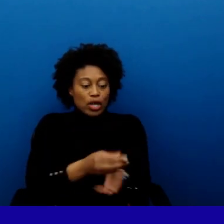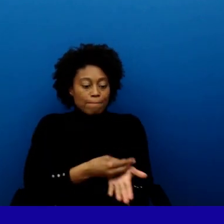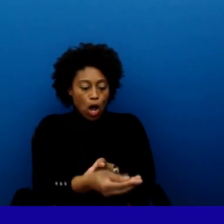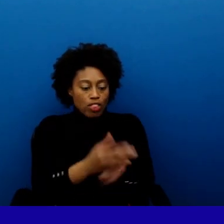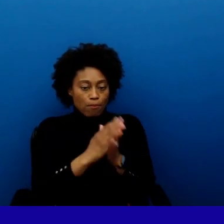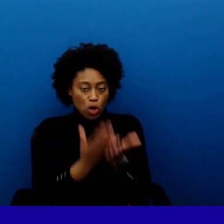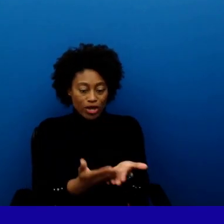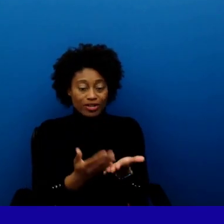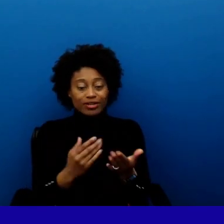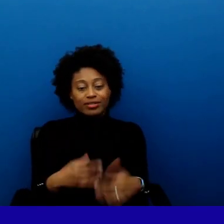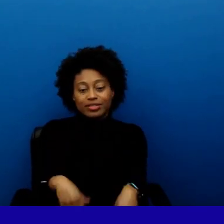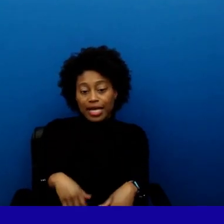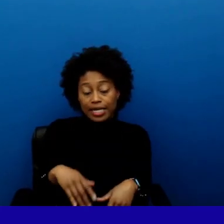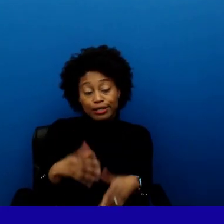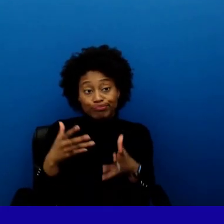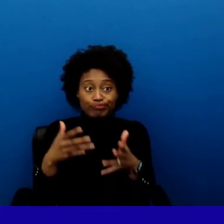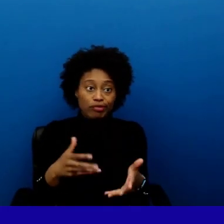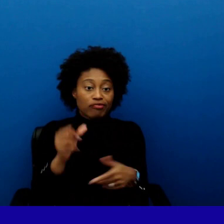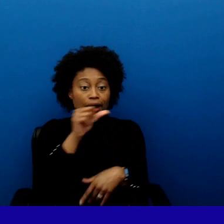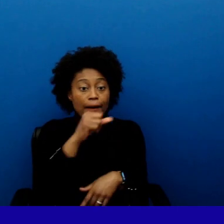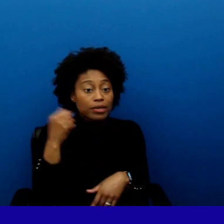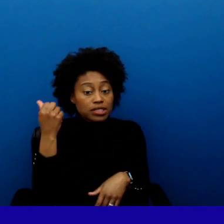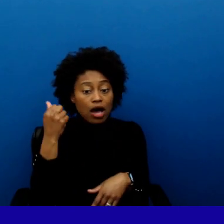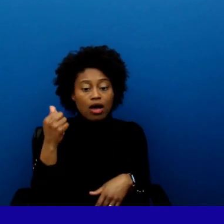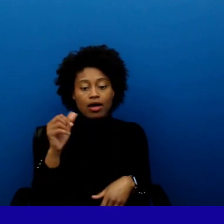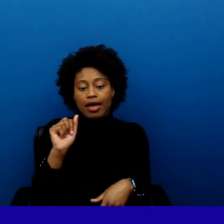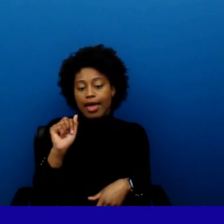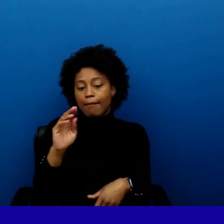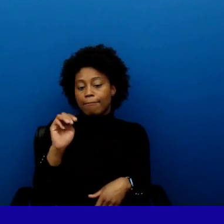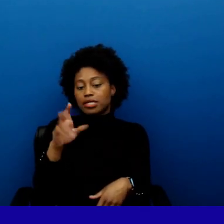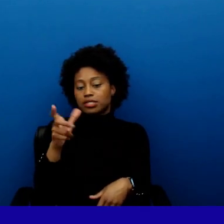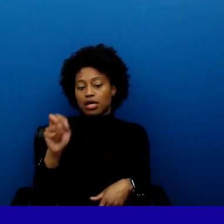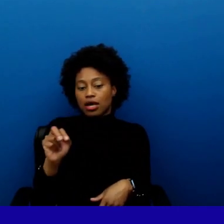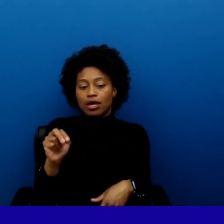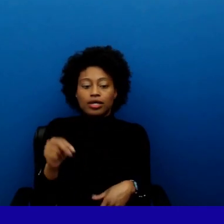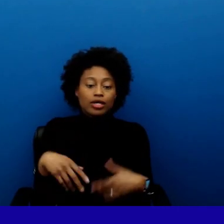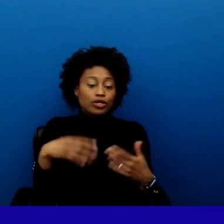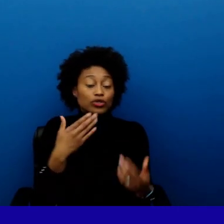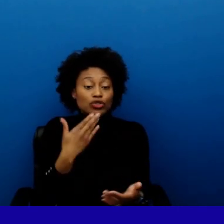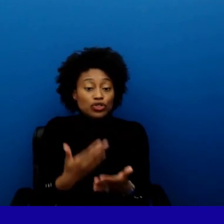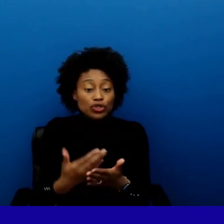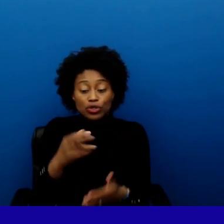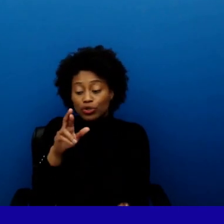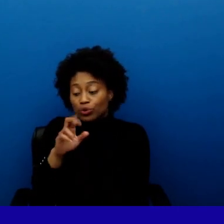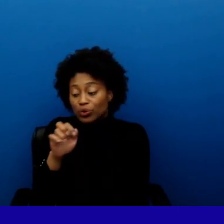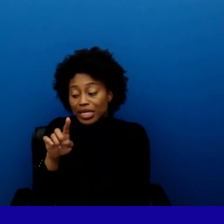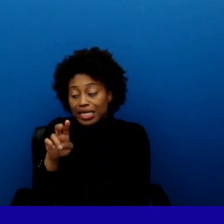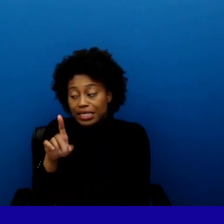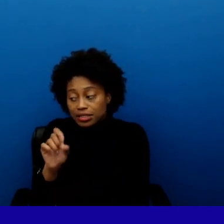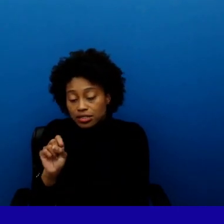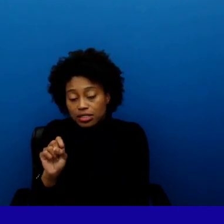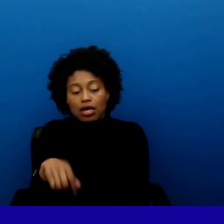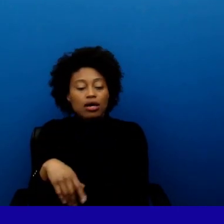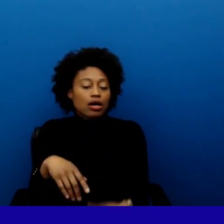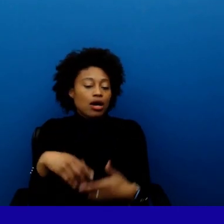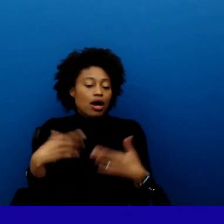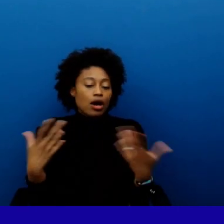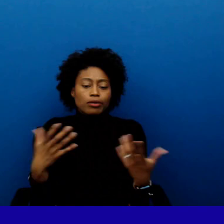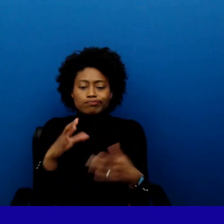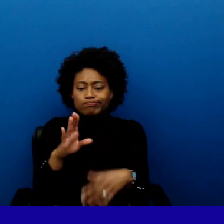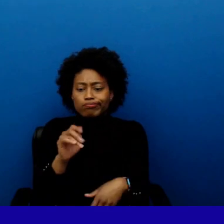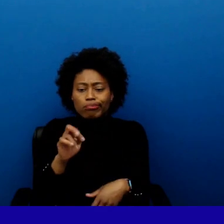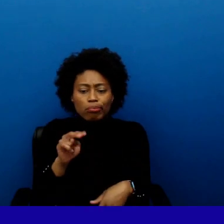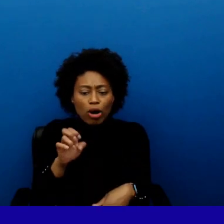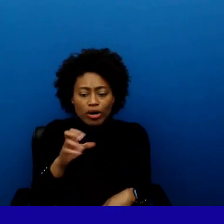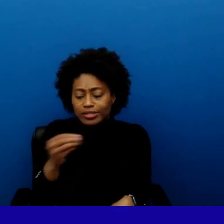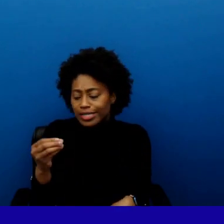reviews from people who actually bought the book. So like leave those Amazon reviews, Goodreads, or wherever. If you bought it from Barnes and wherever